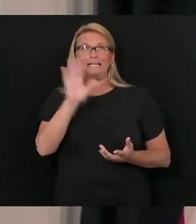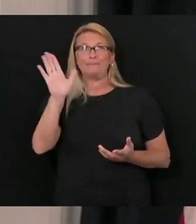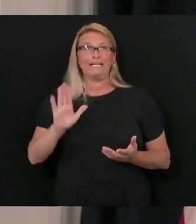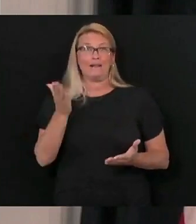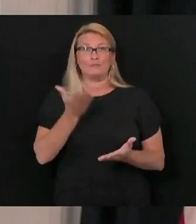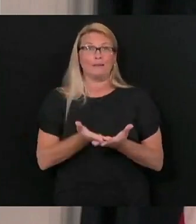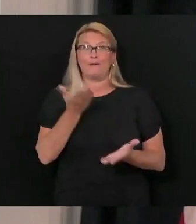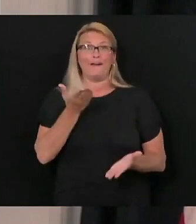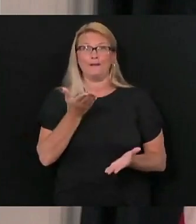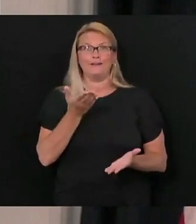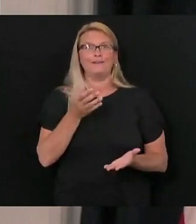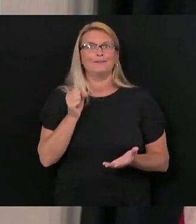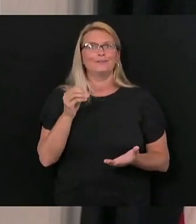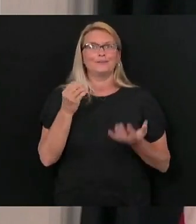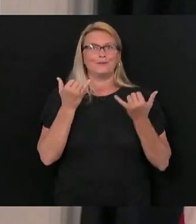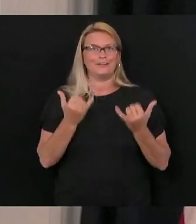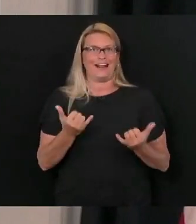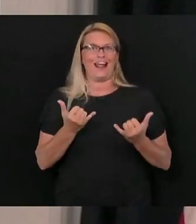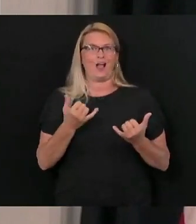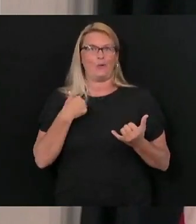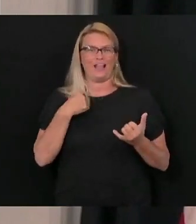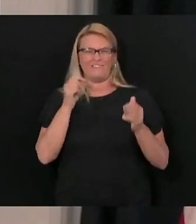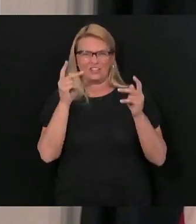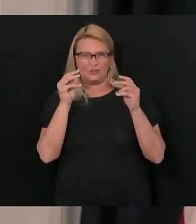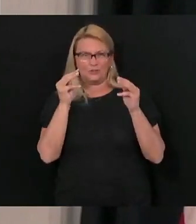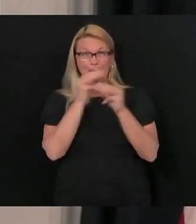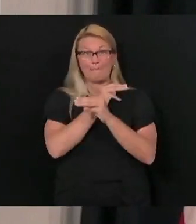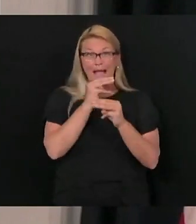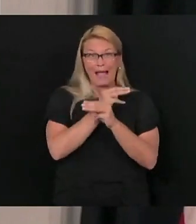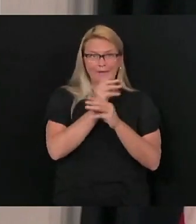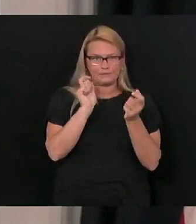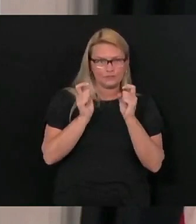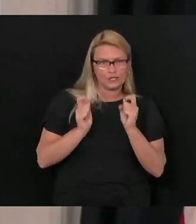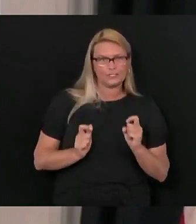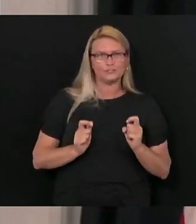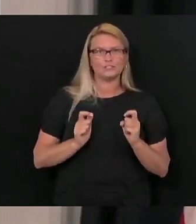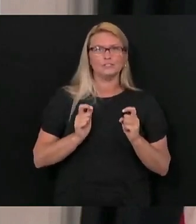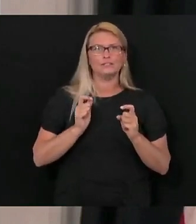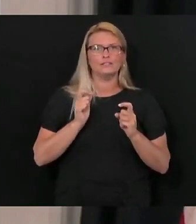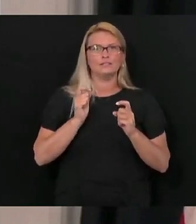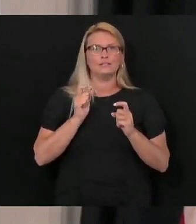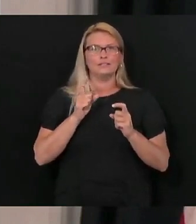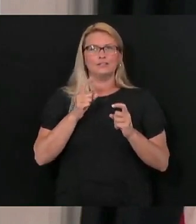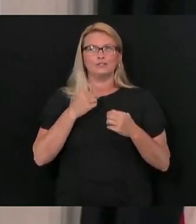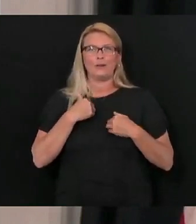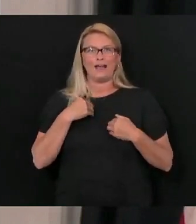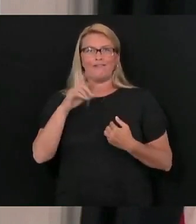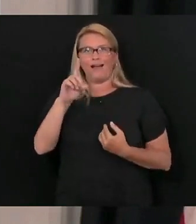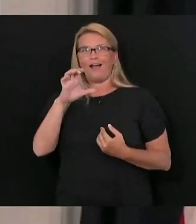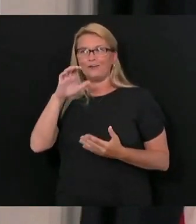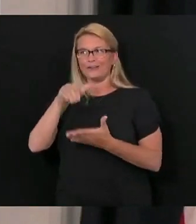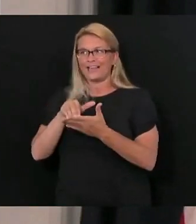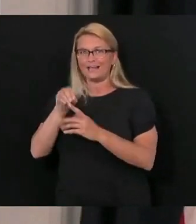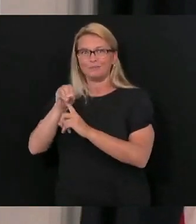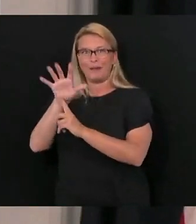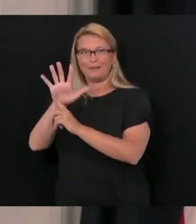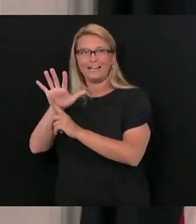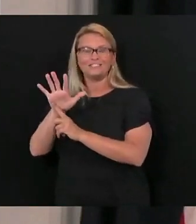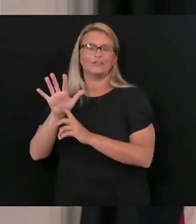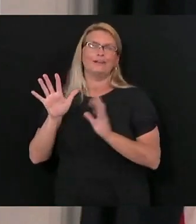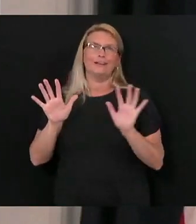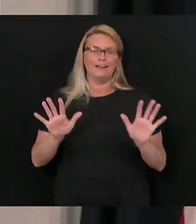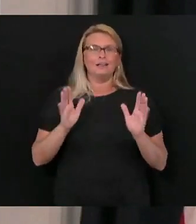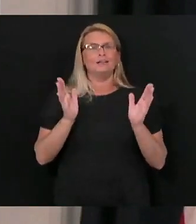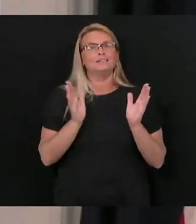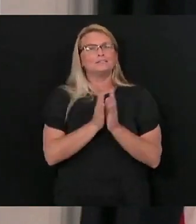the problem you have, because you have to do the mathematical adjustment to get to 100,000 population, that in some very